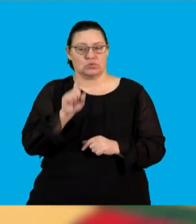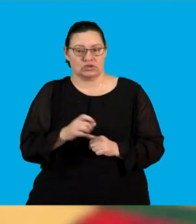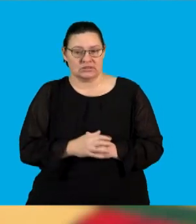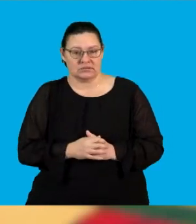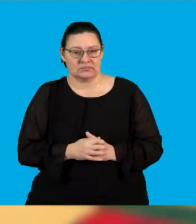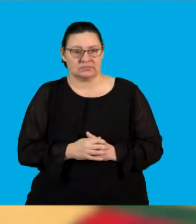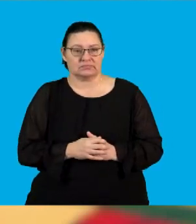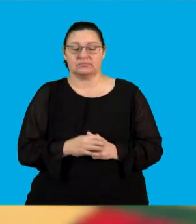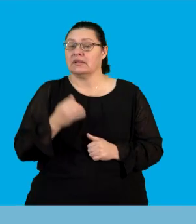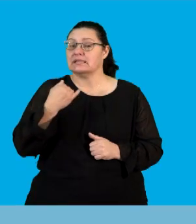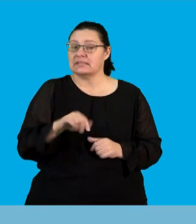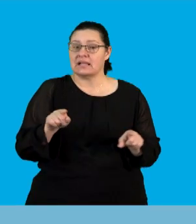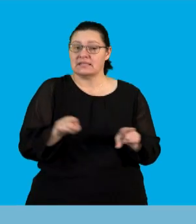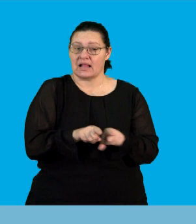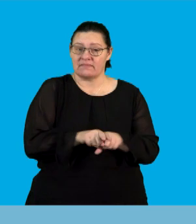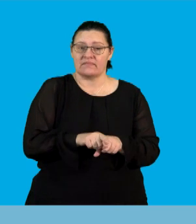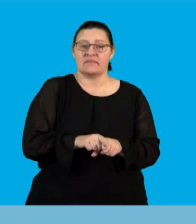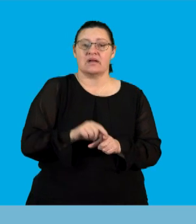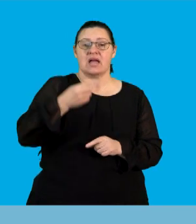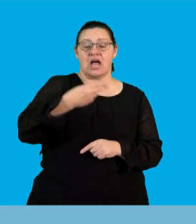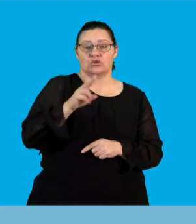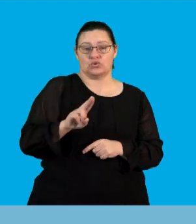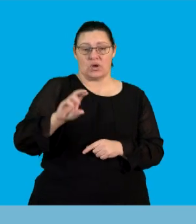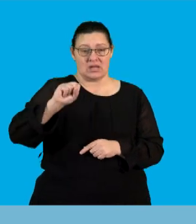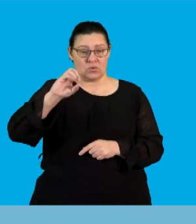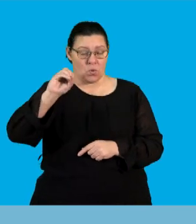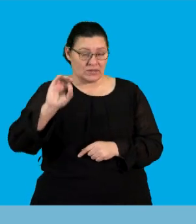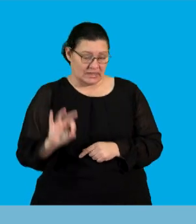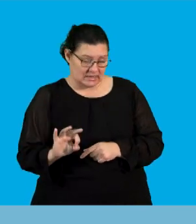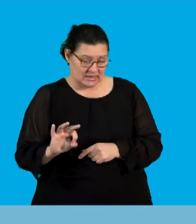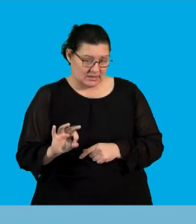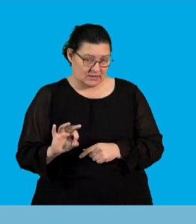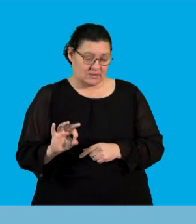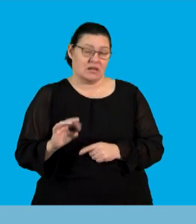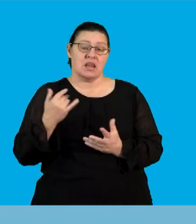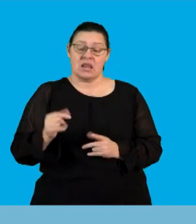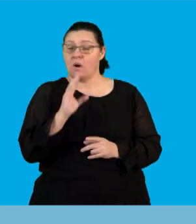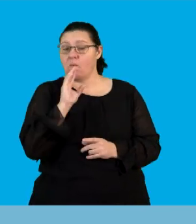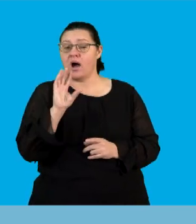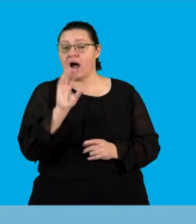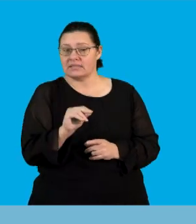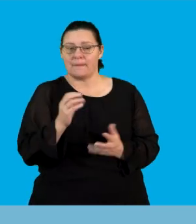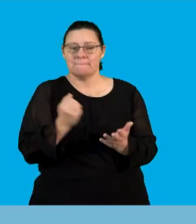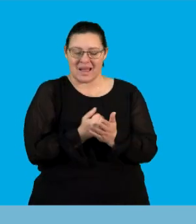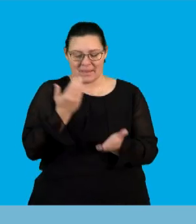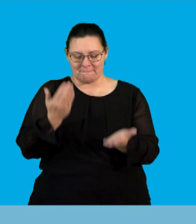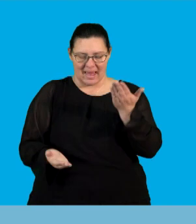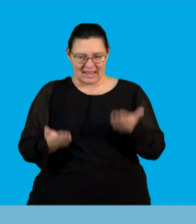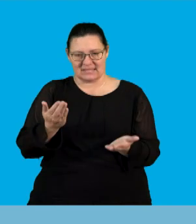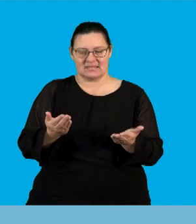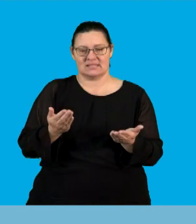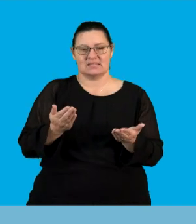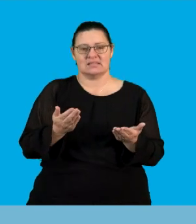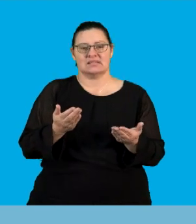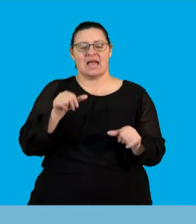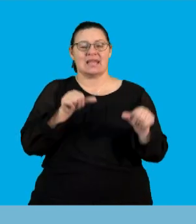Next question now. So still on the diluted sulfurous acid, now we are asked to write a balanced